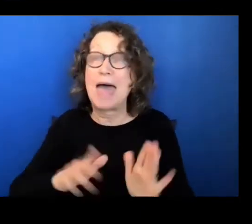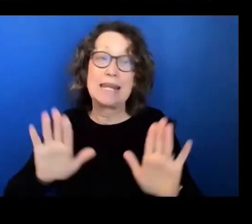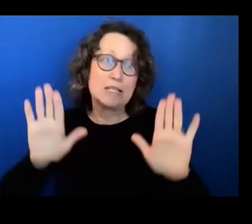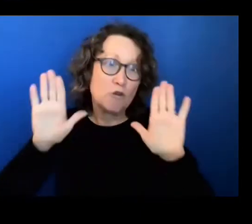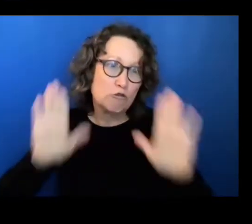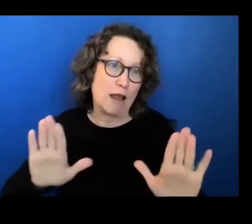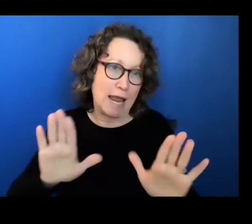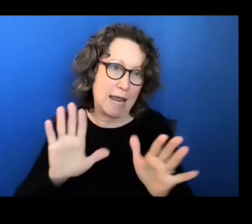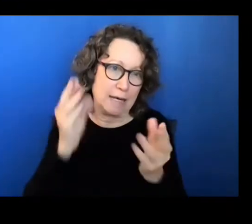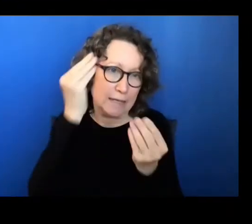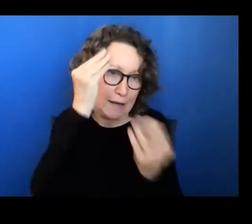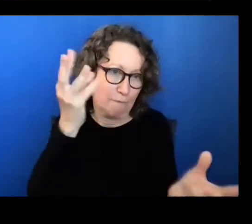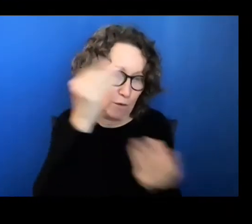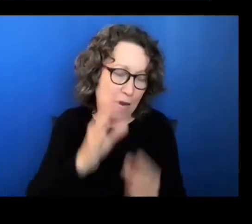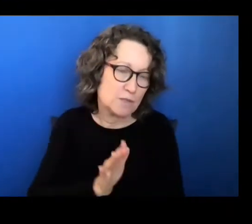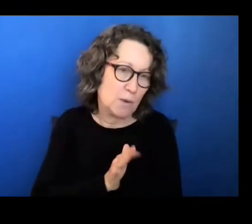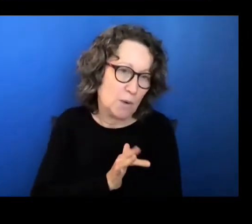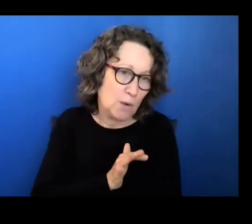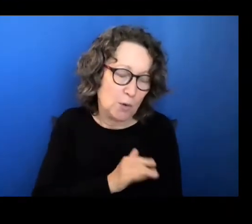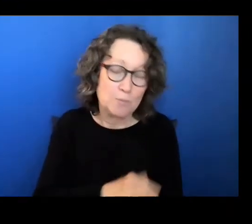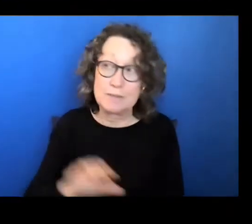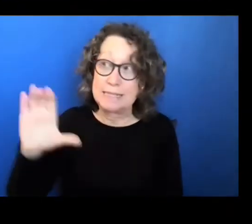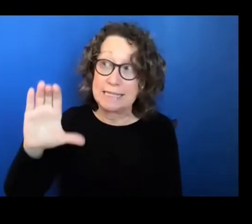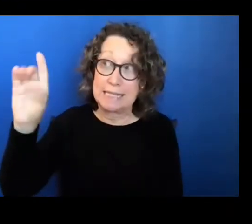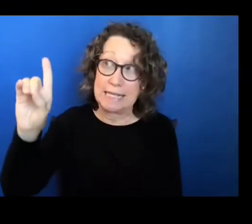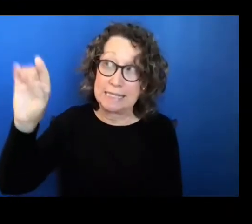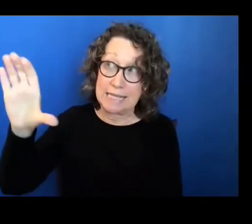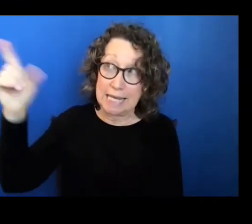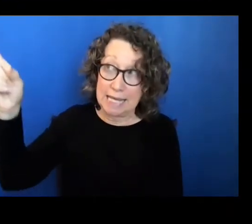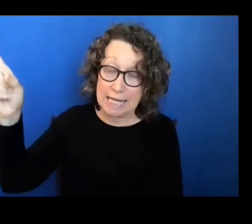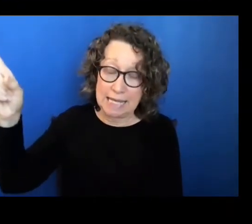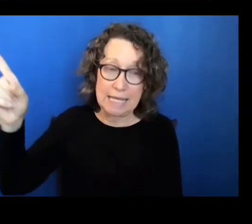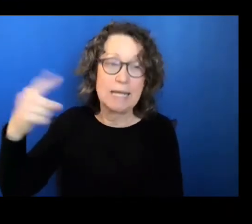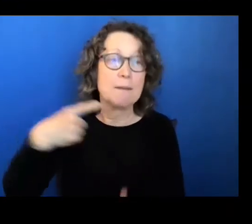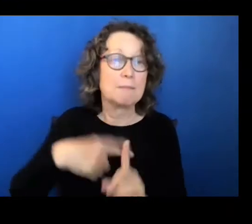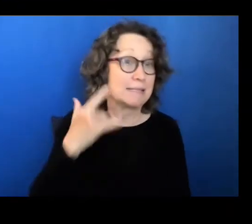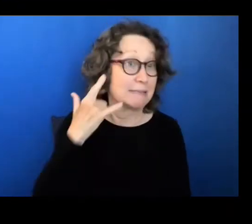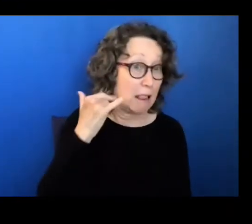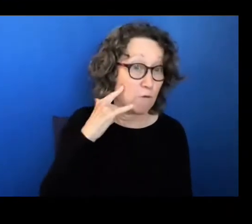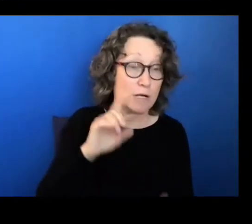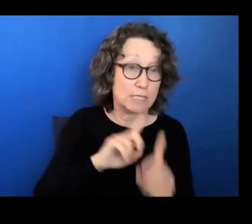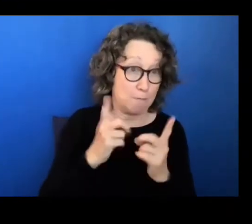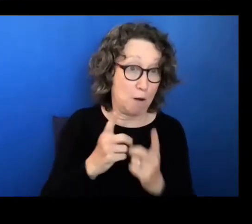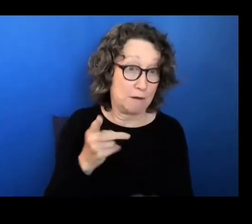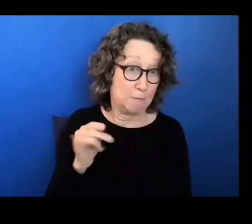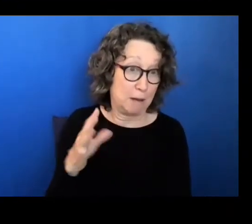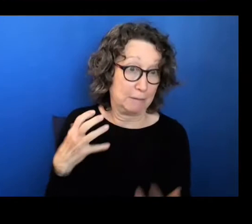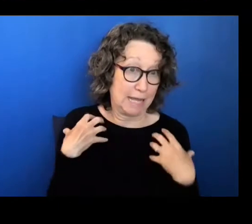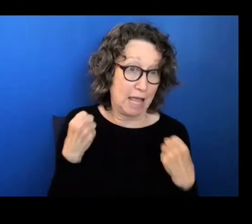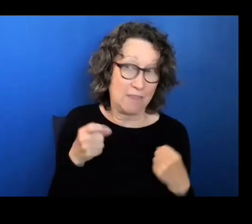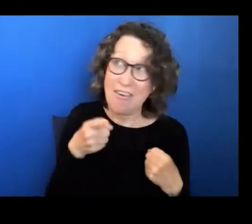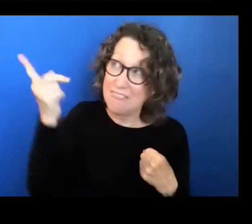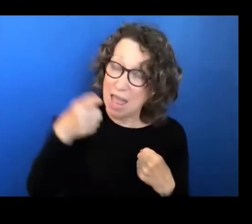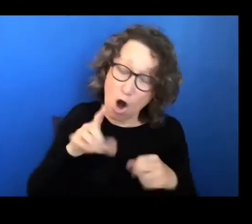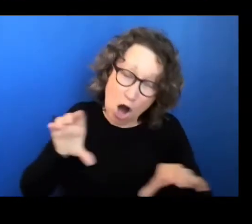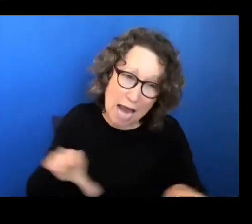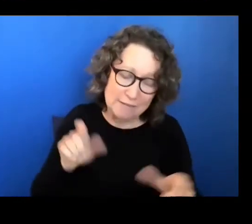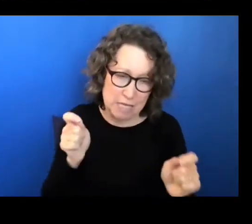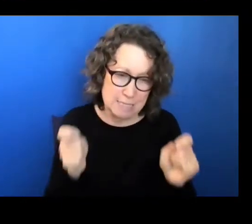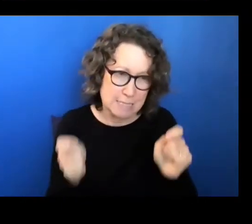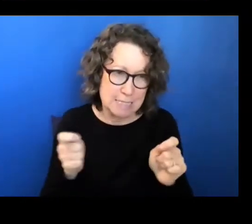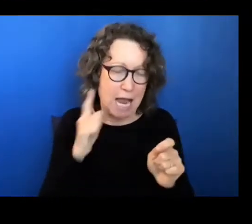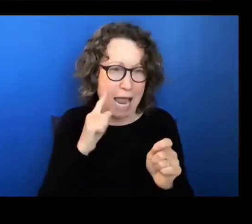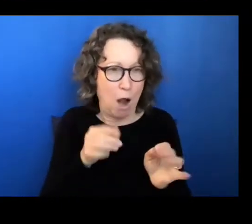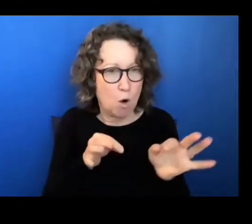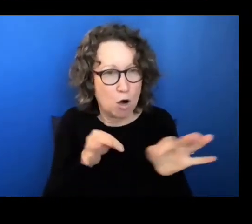news. The CDC, as well as the California Department of Public Health, are actively adjusting their